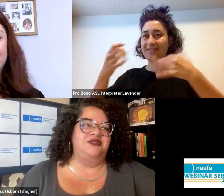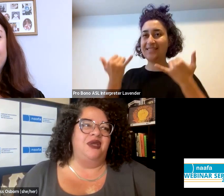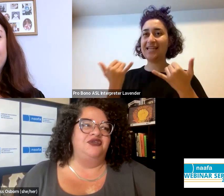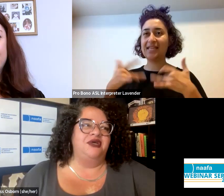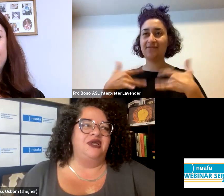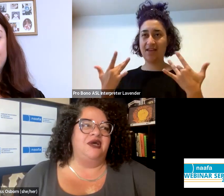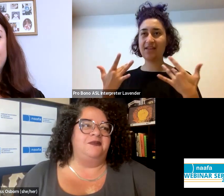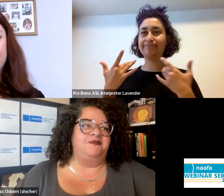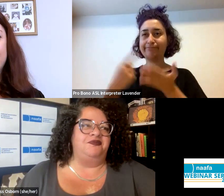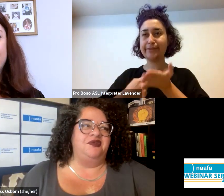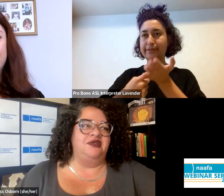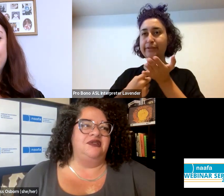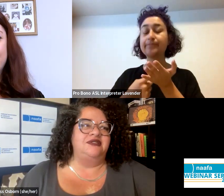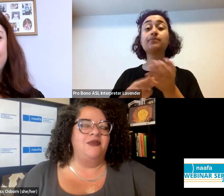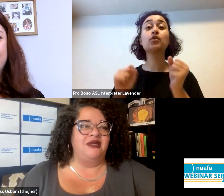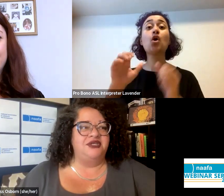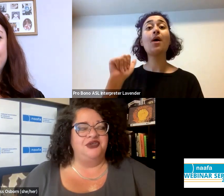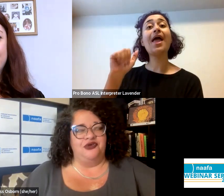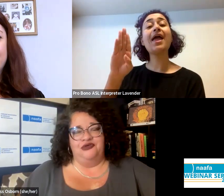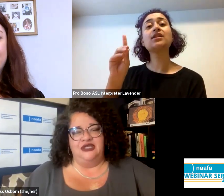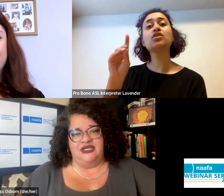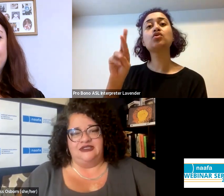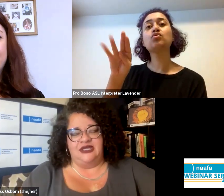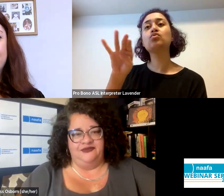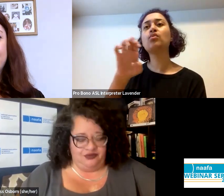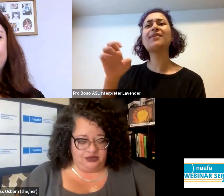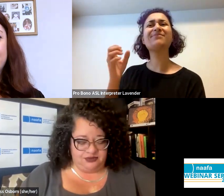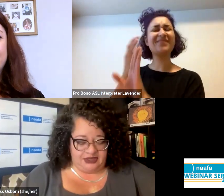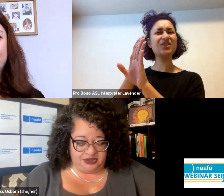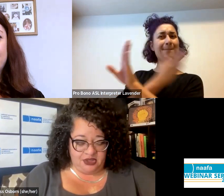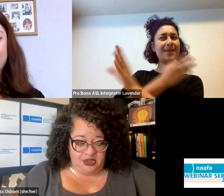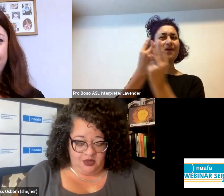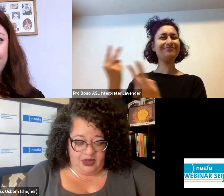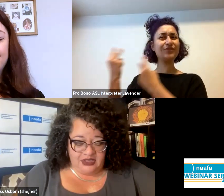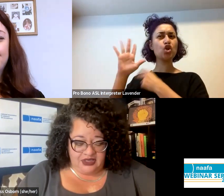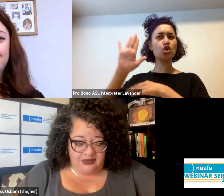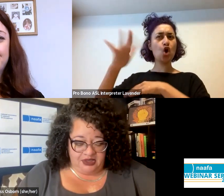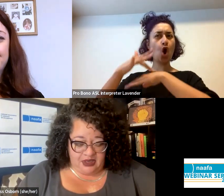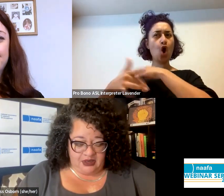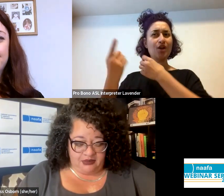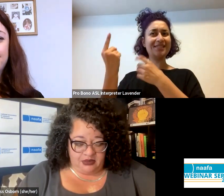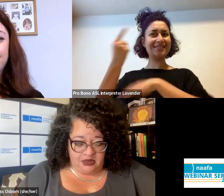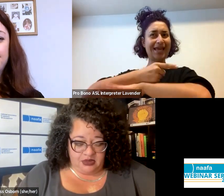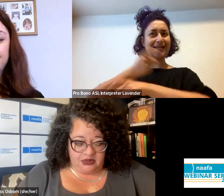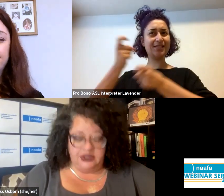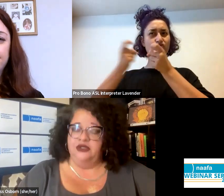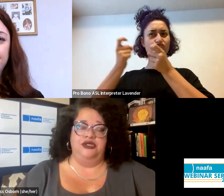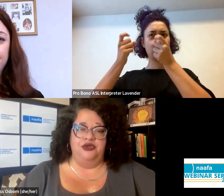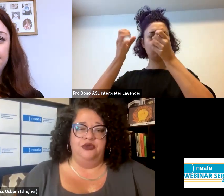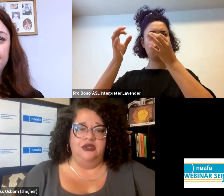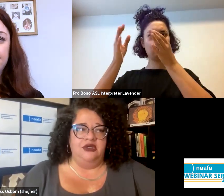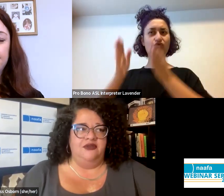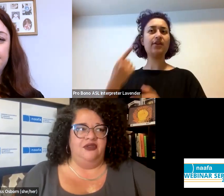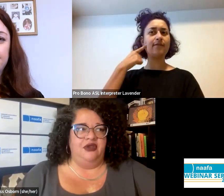So Adrienne, let's go back to your early days as a funeral director. When did it become clear